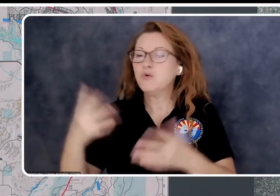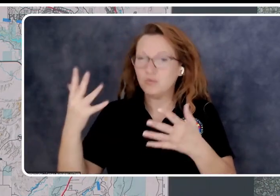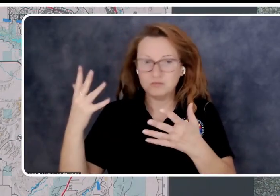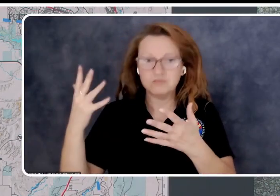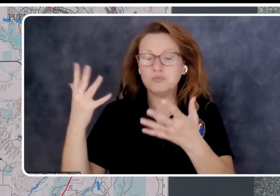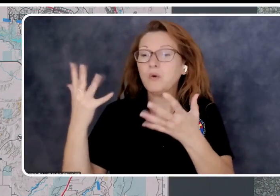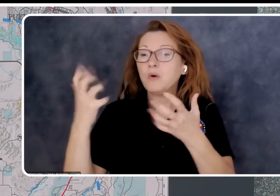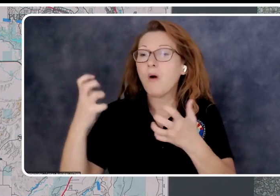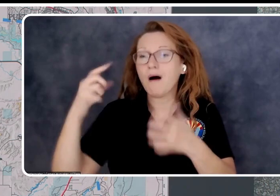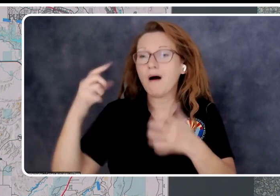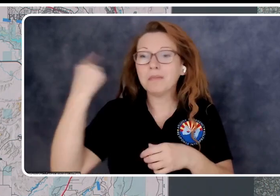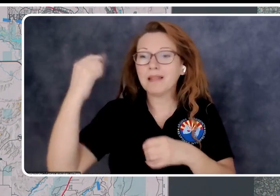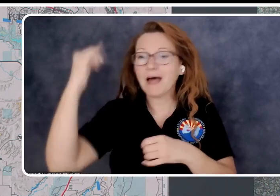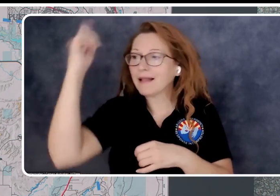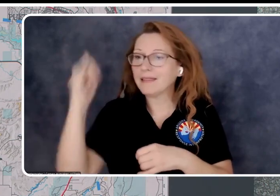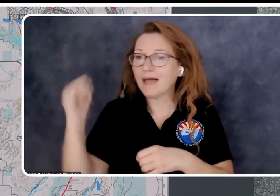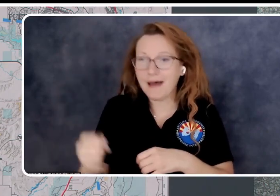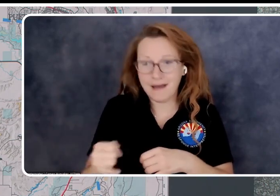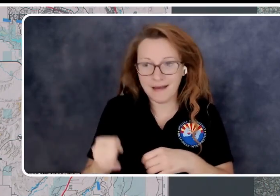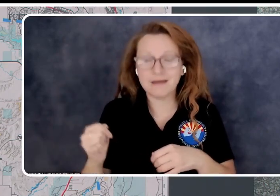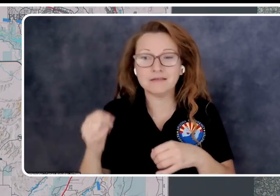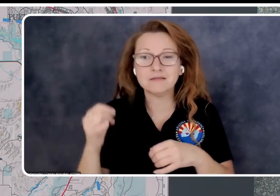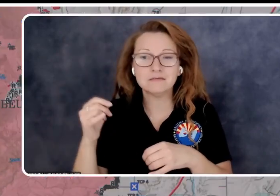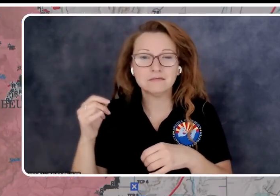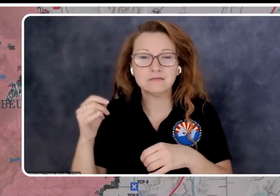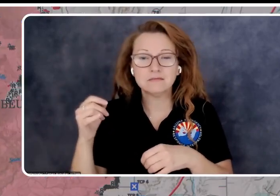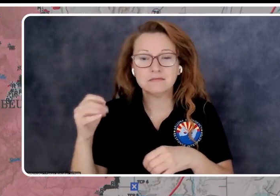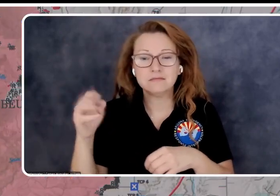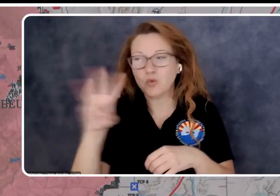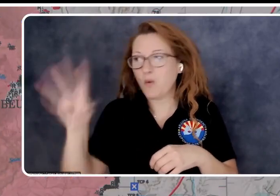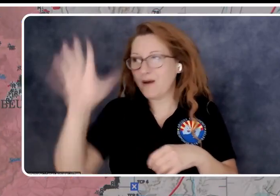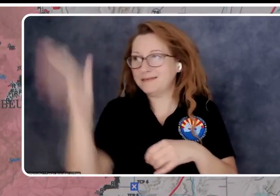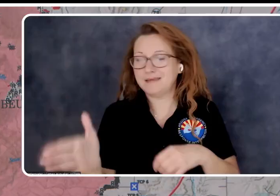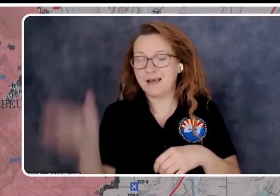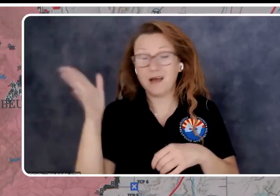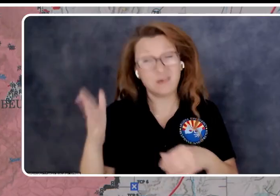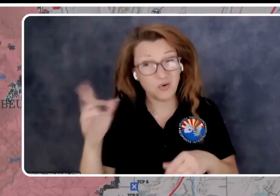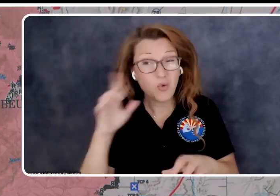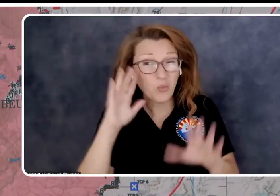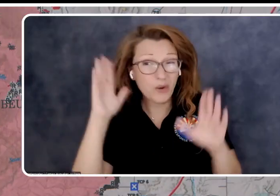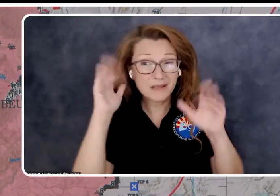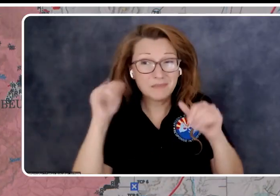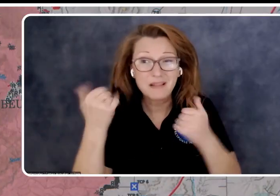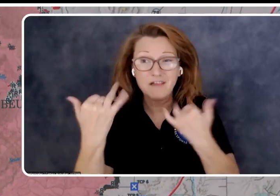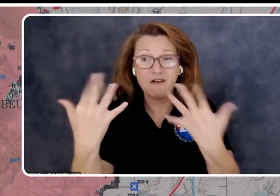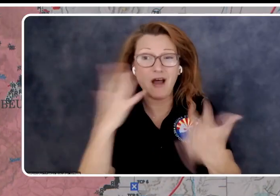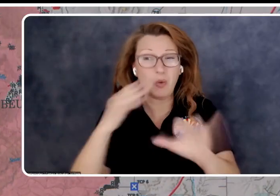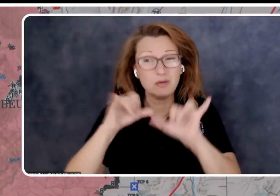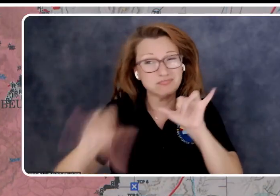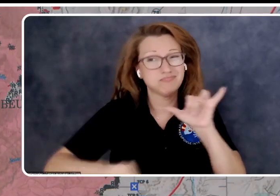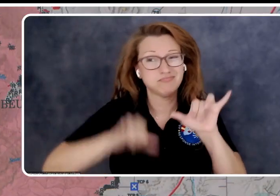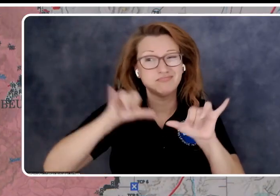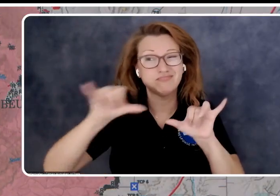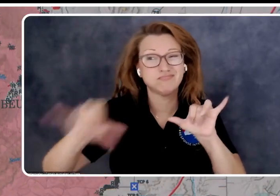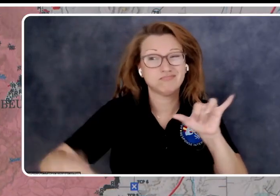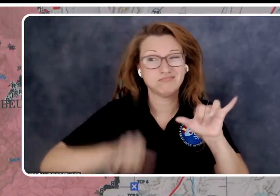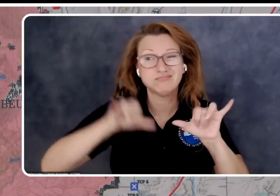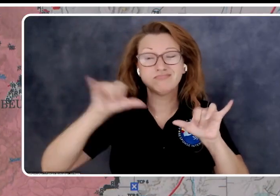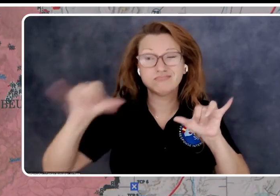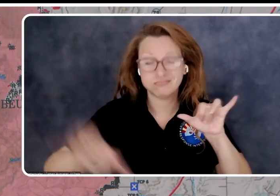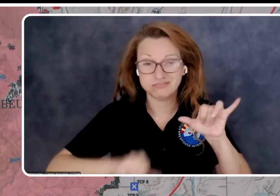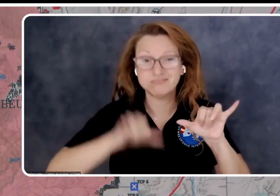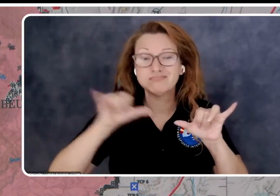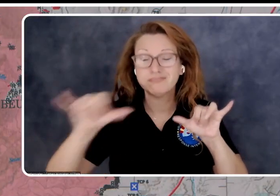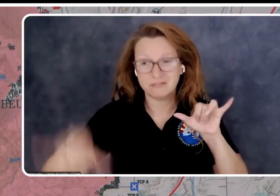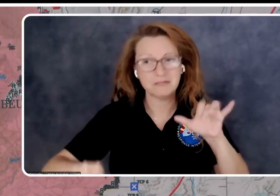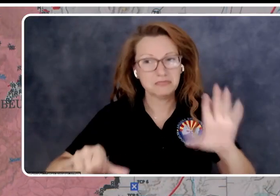fire, getting a really solid plan there. We anticipate this fire to be on the landscape for a long time. And so we're bringing that perspective with us